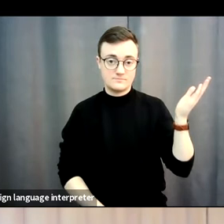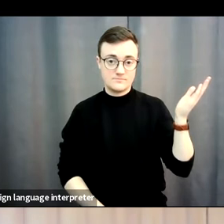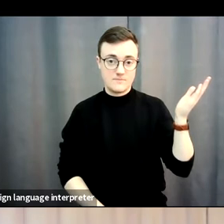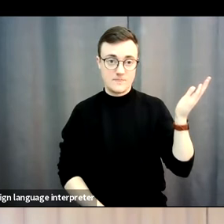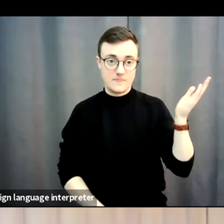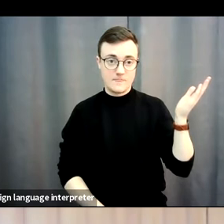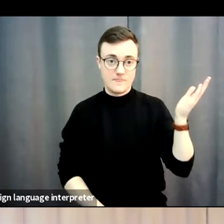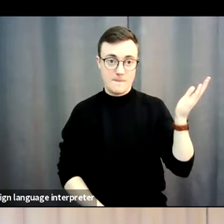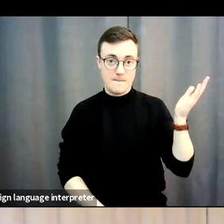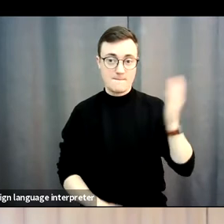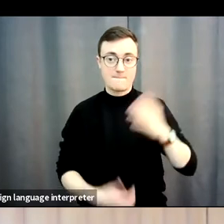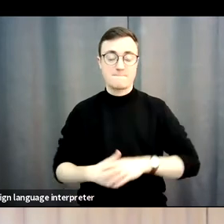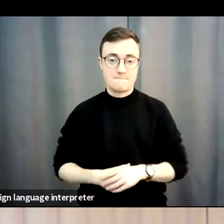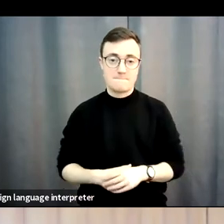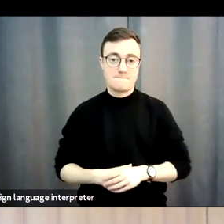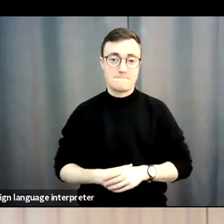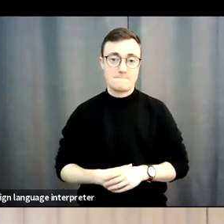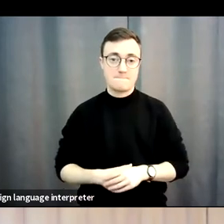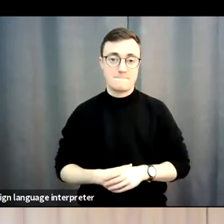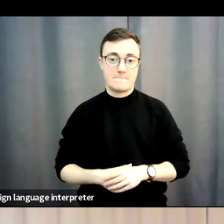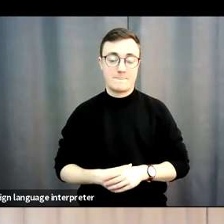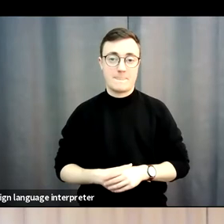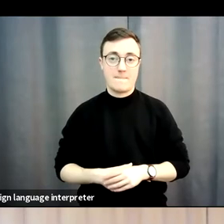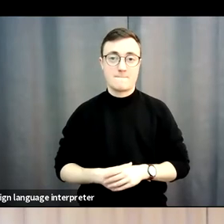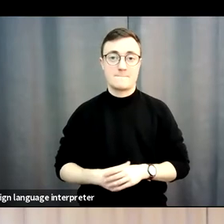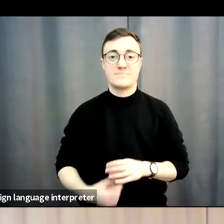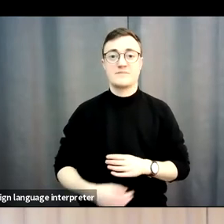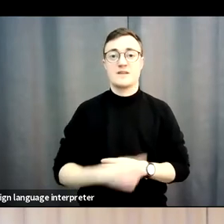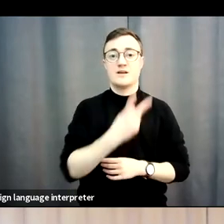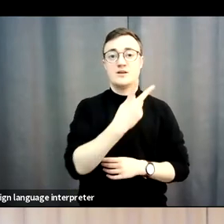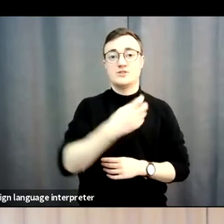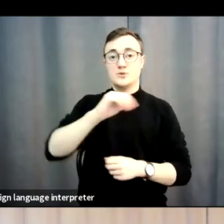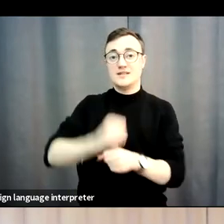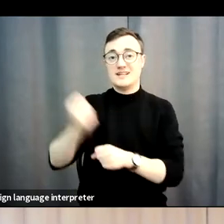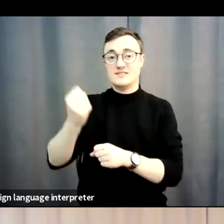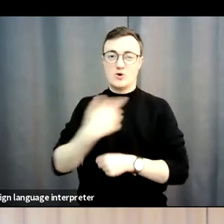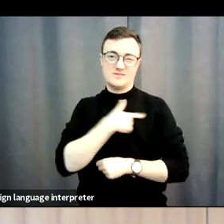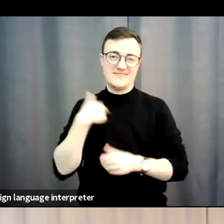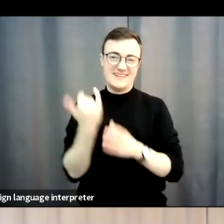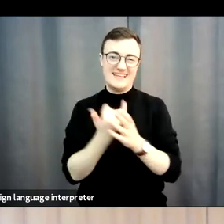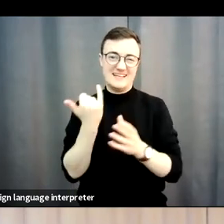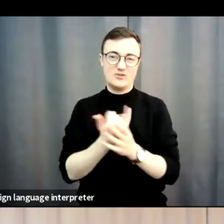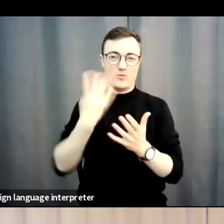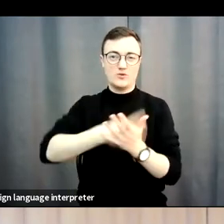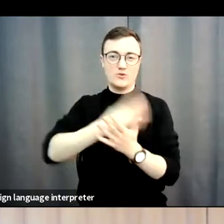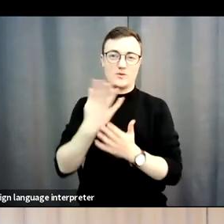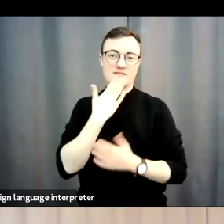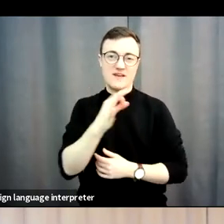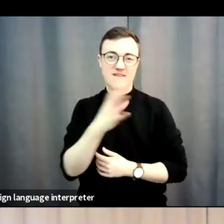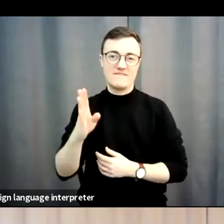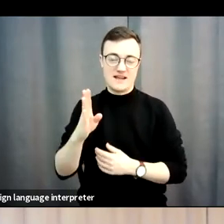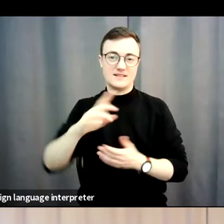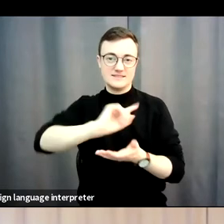system." In 2019, we at the Nordic Welfare Center were commissioned to initiate a